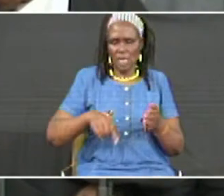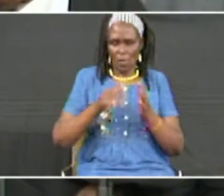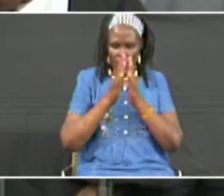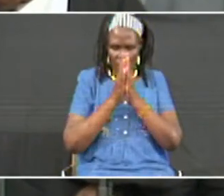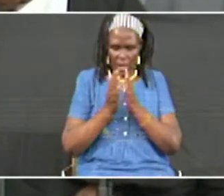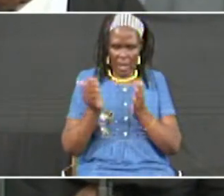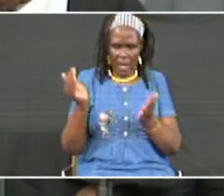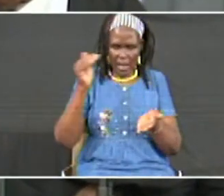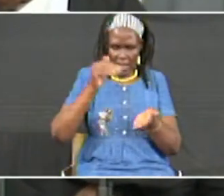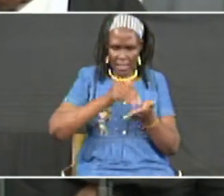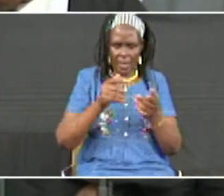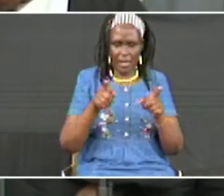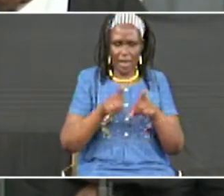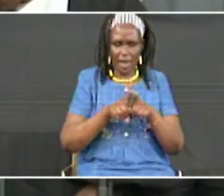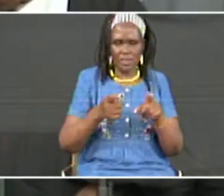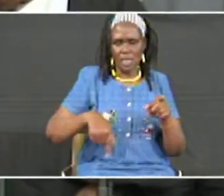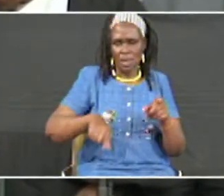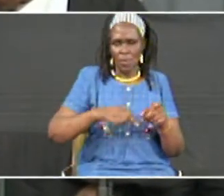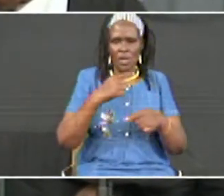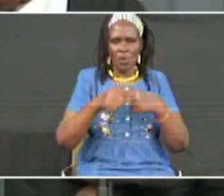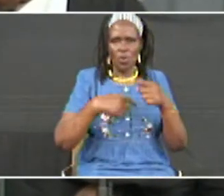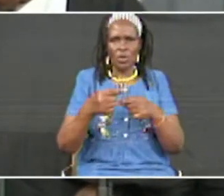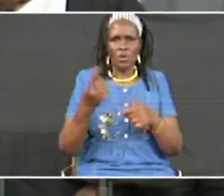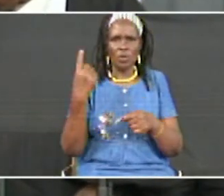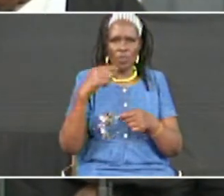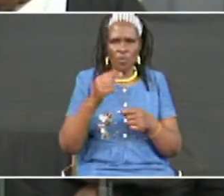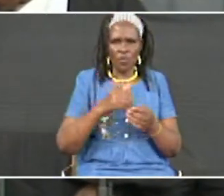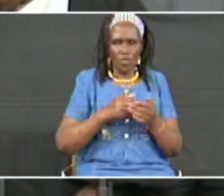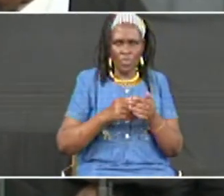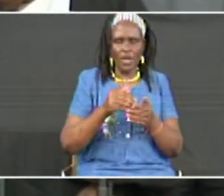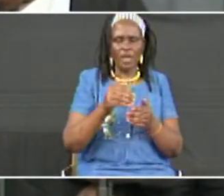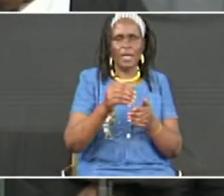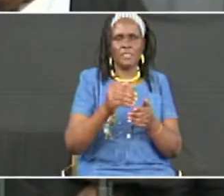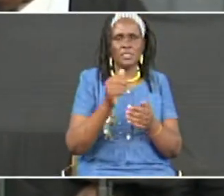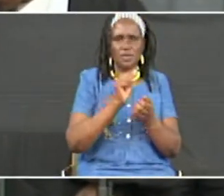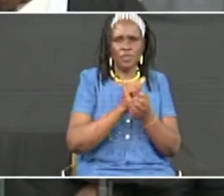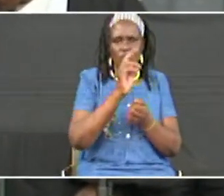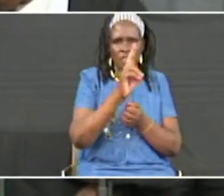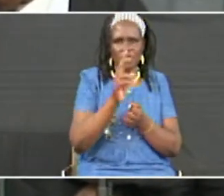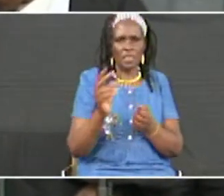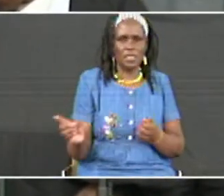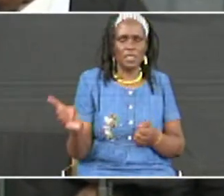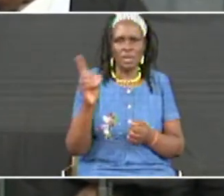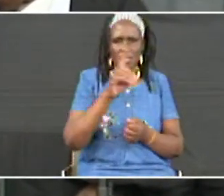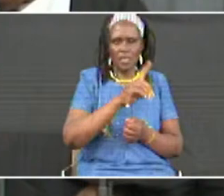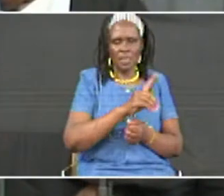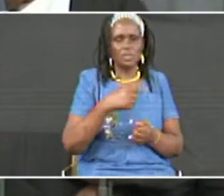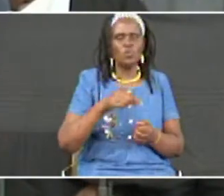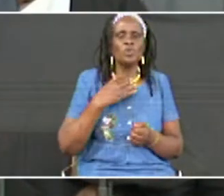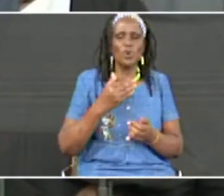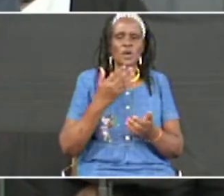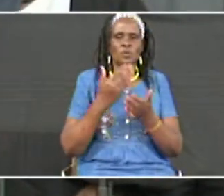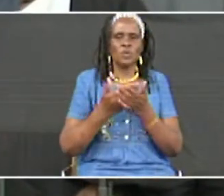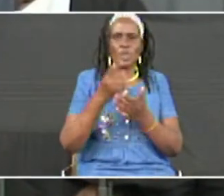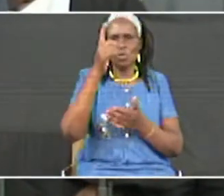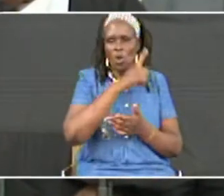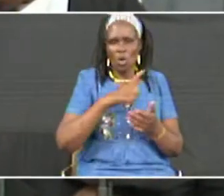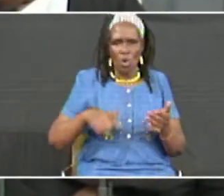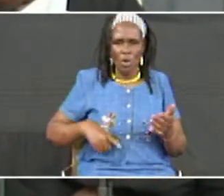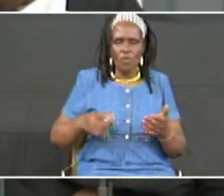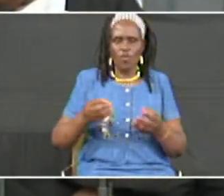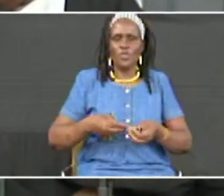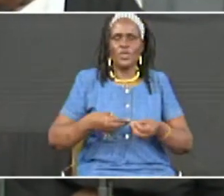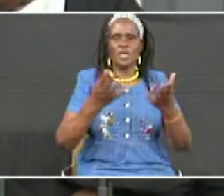continue for the next 14 days. We want to thank you, Lord, for the giving of your people this